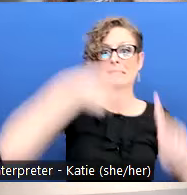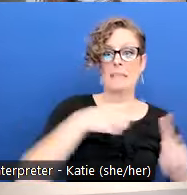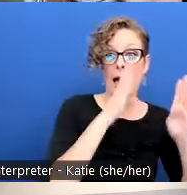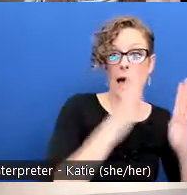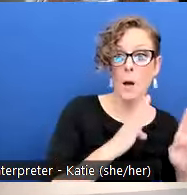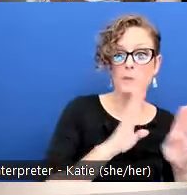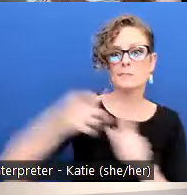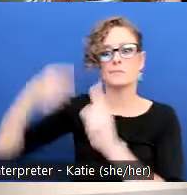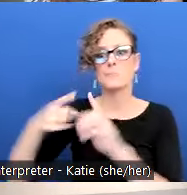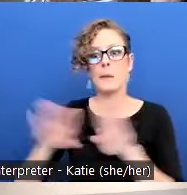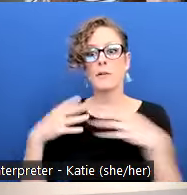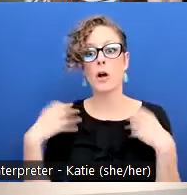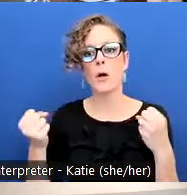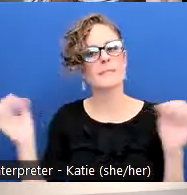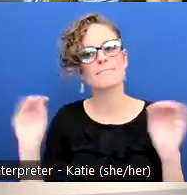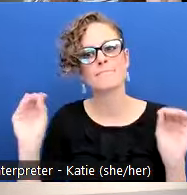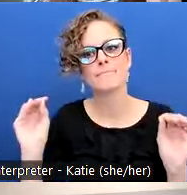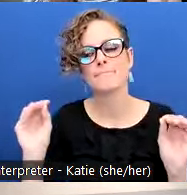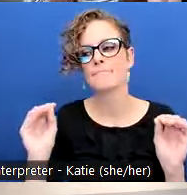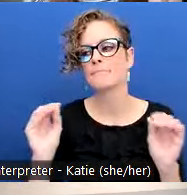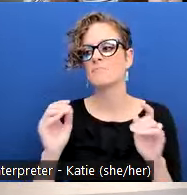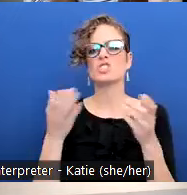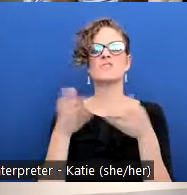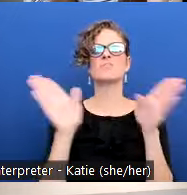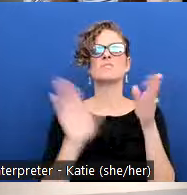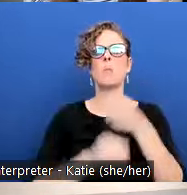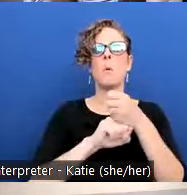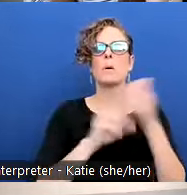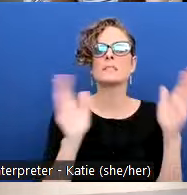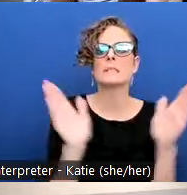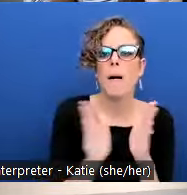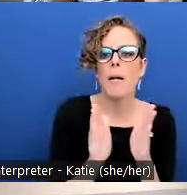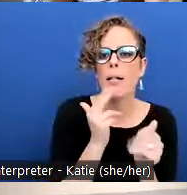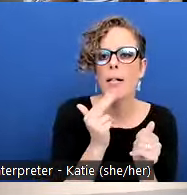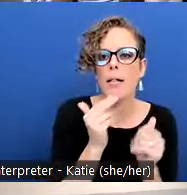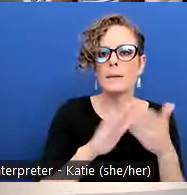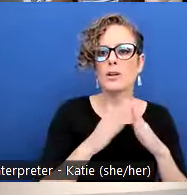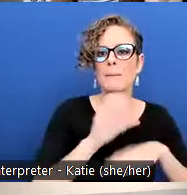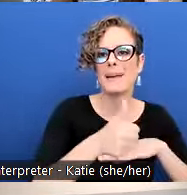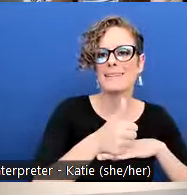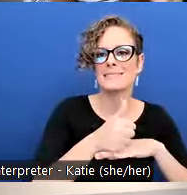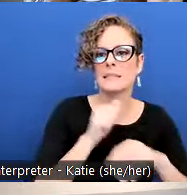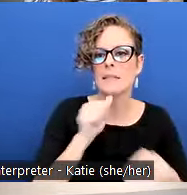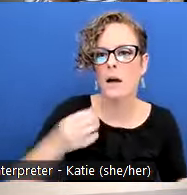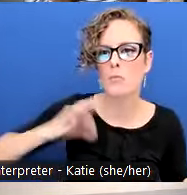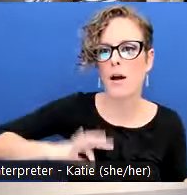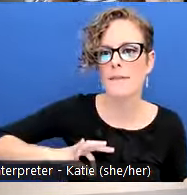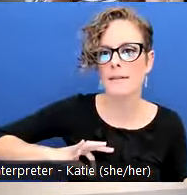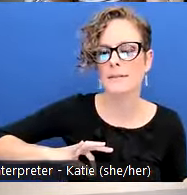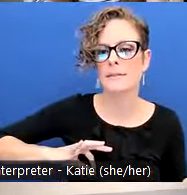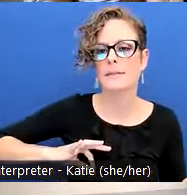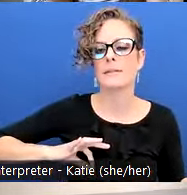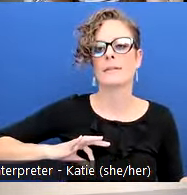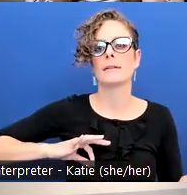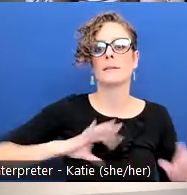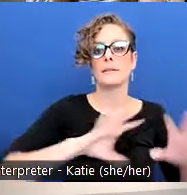or behavioral health, but it's really intended to support small community-based nonprofits who have been economically impacted by